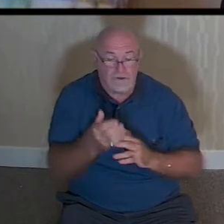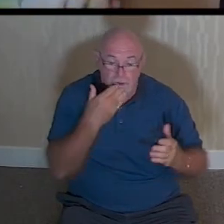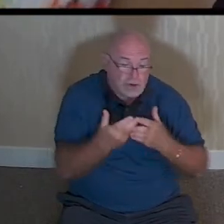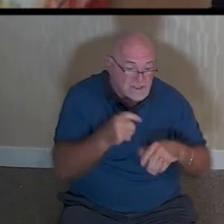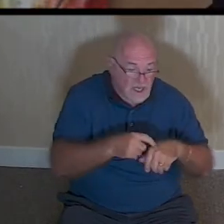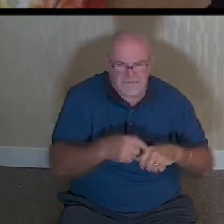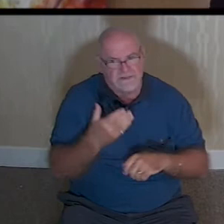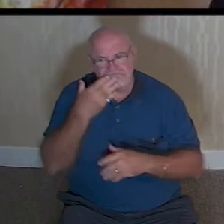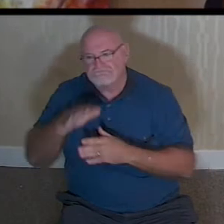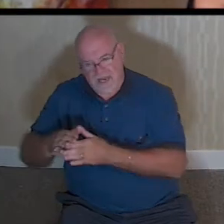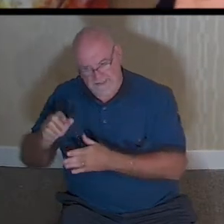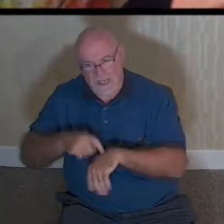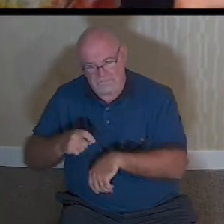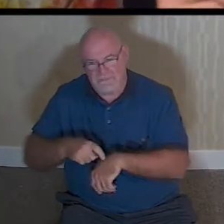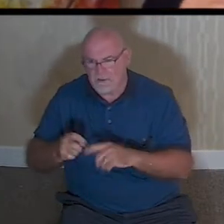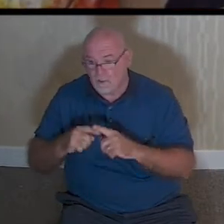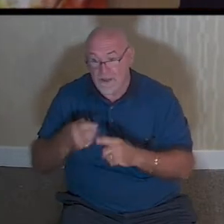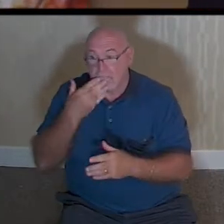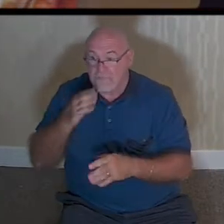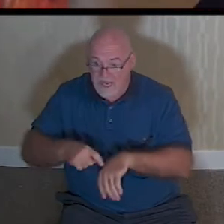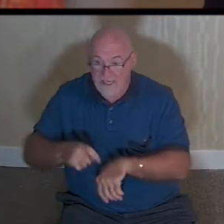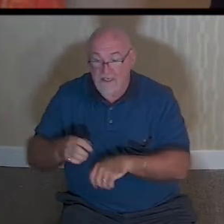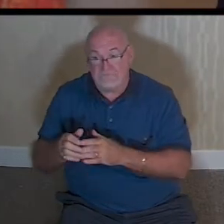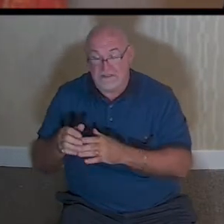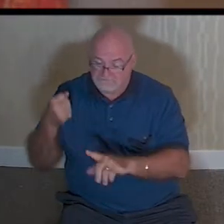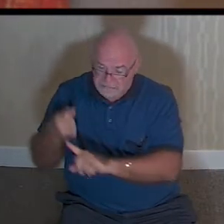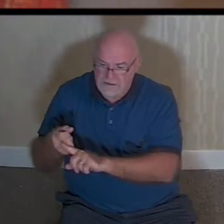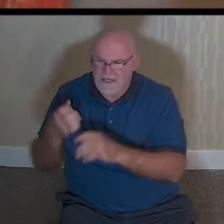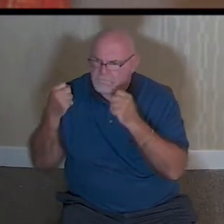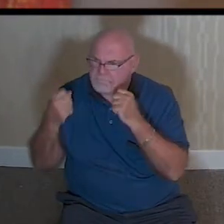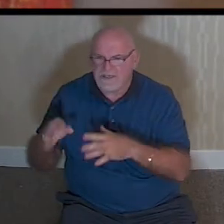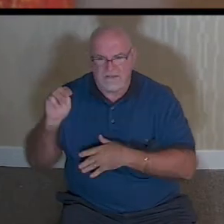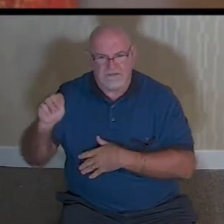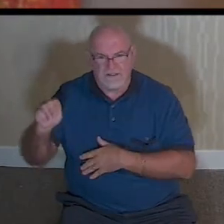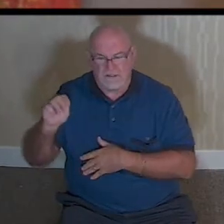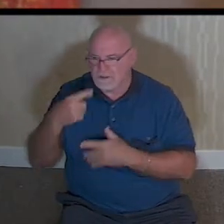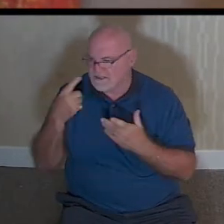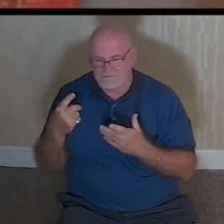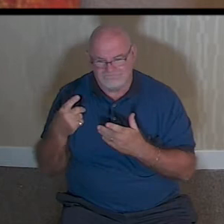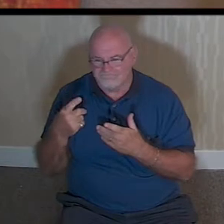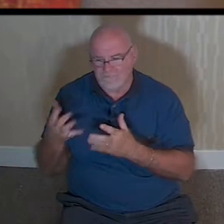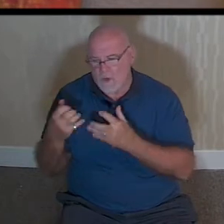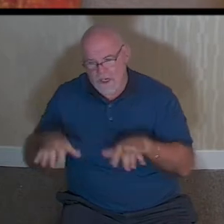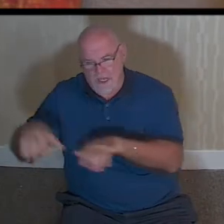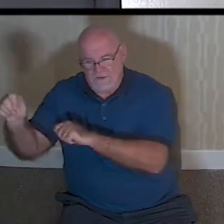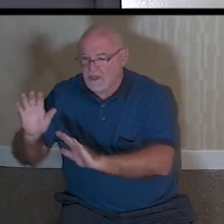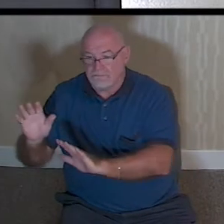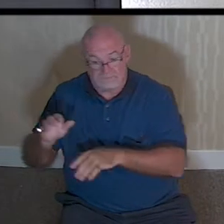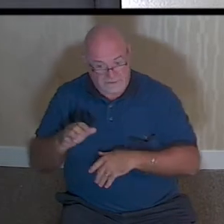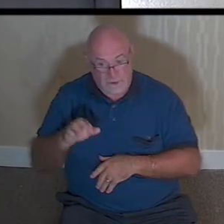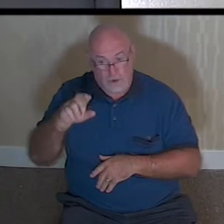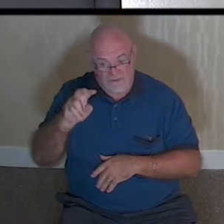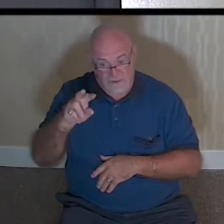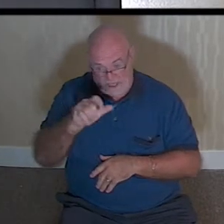times. And when the bad times hit, many ministers would have been tempted to leave, but she did not.